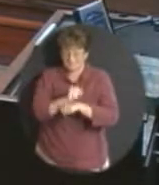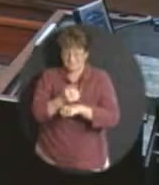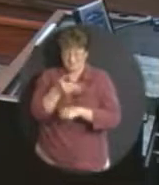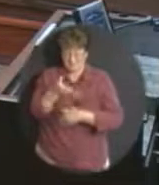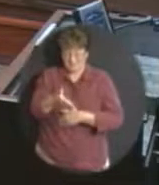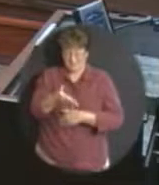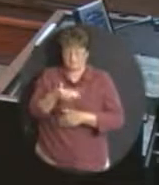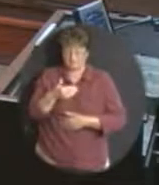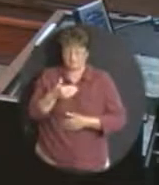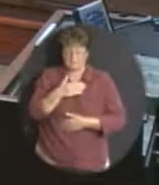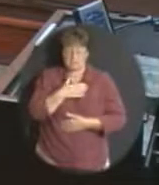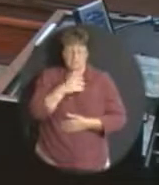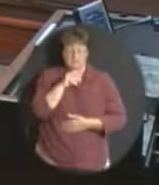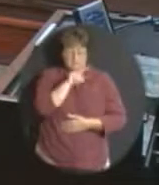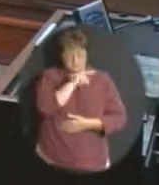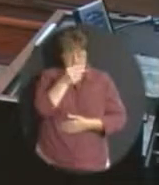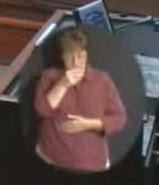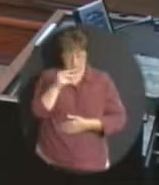Second.